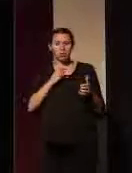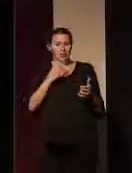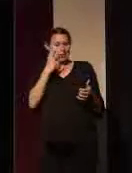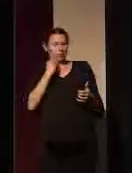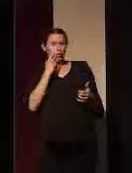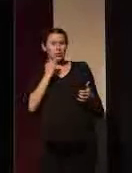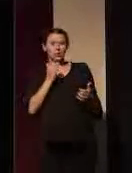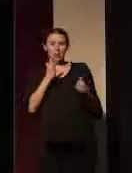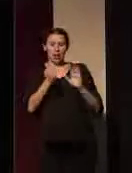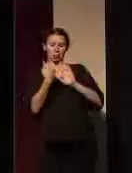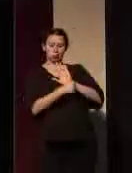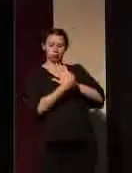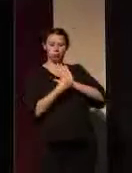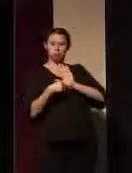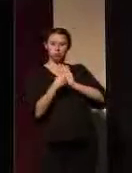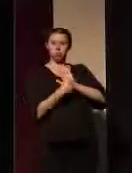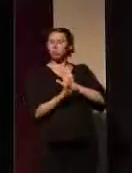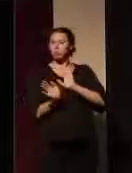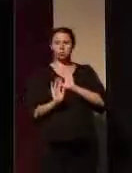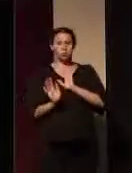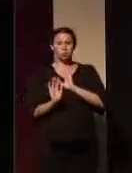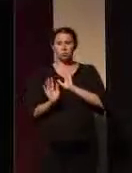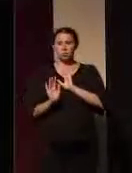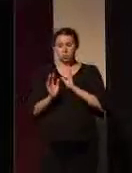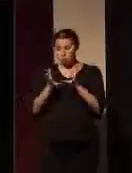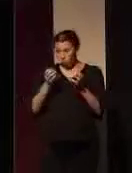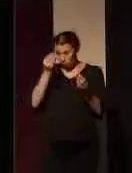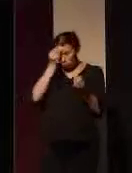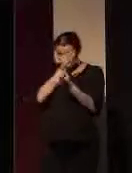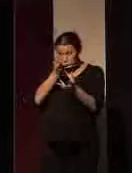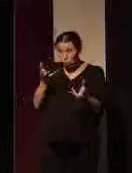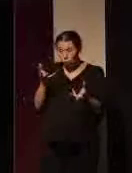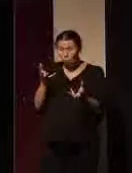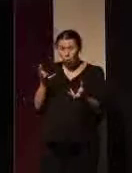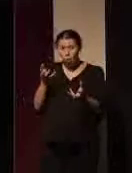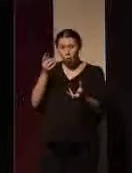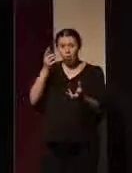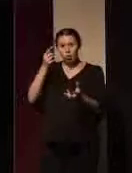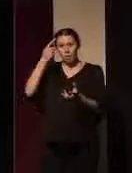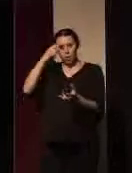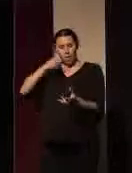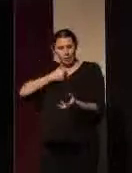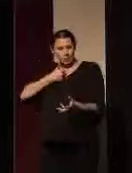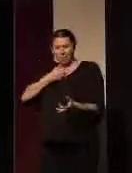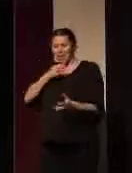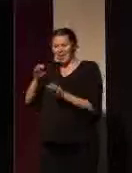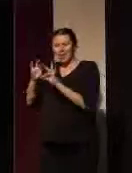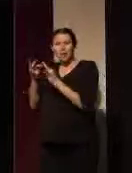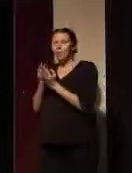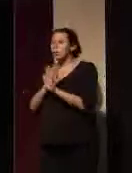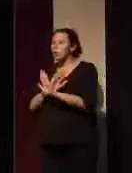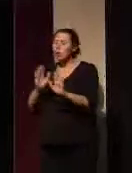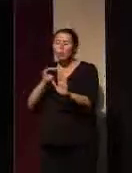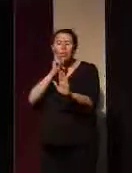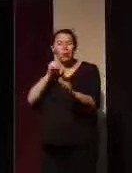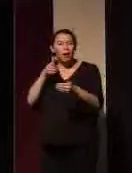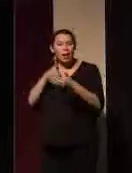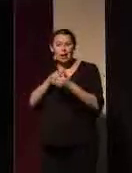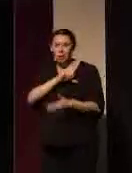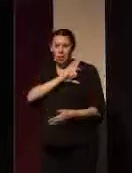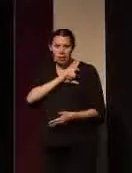know on behalf of myself, and I can safely say this on behalf of the family, we are not anti-police, we're